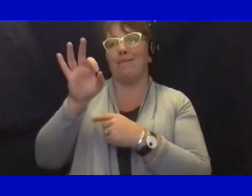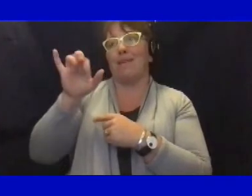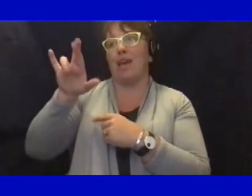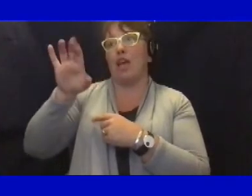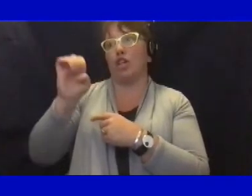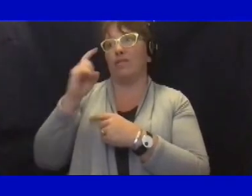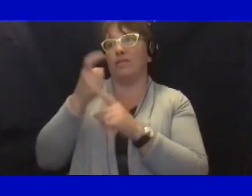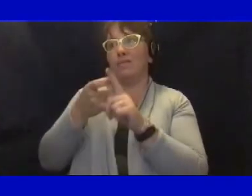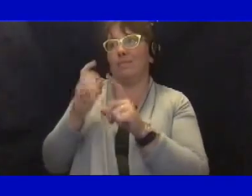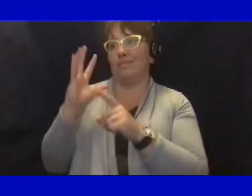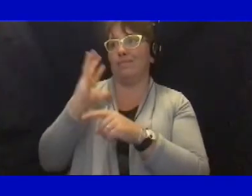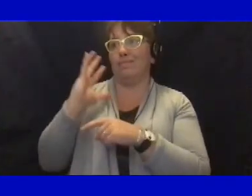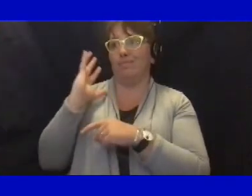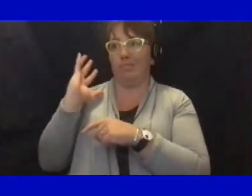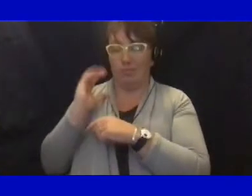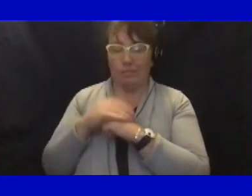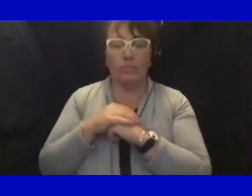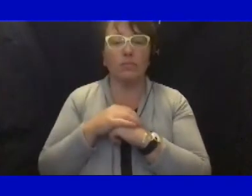after the Holy Fire burn.